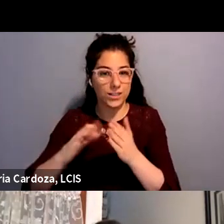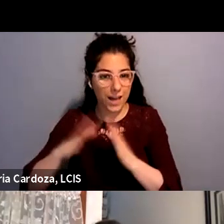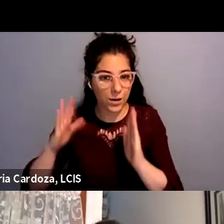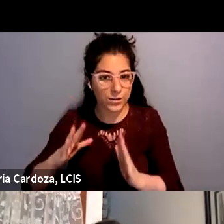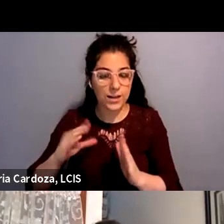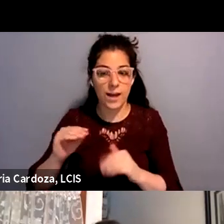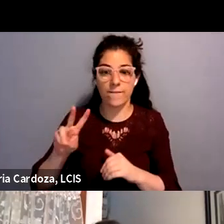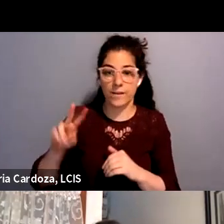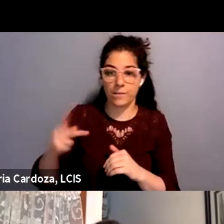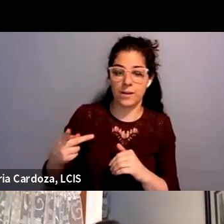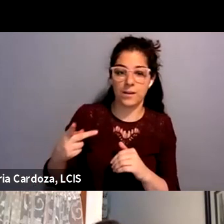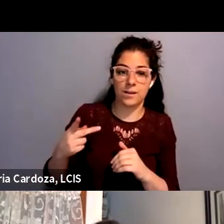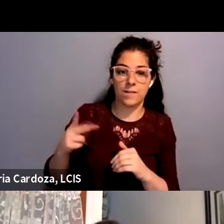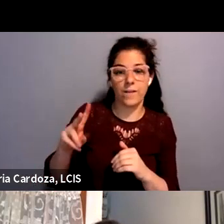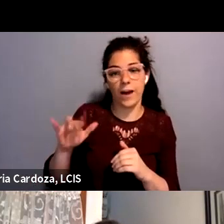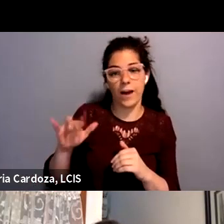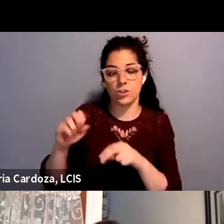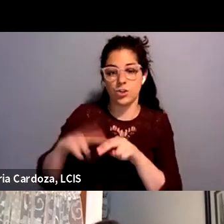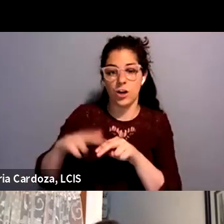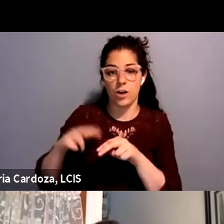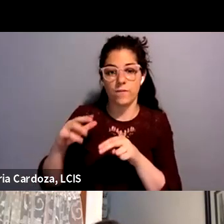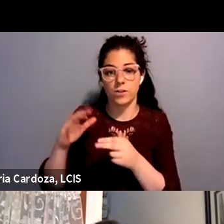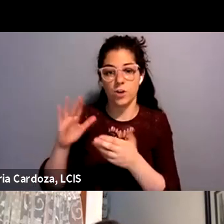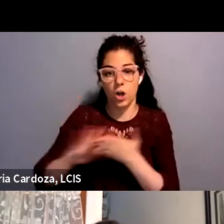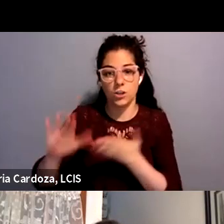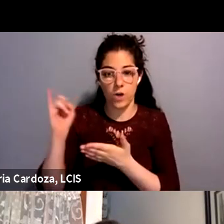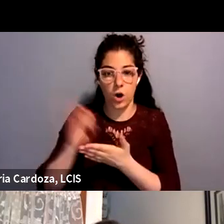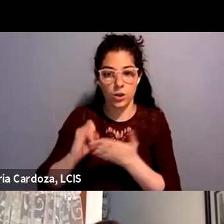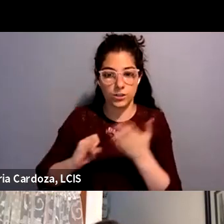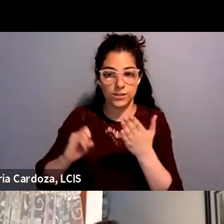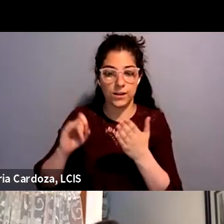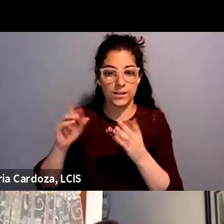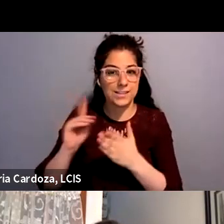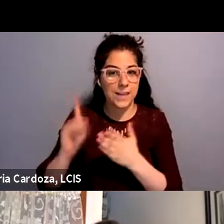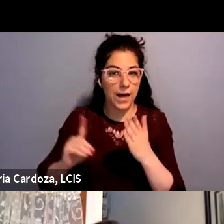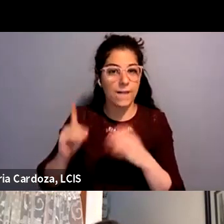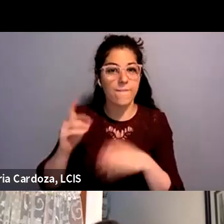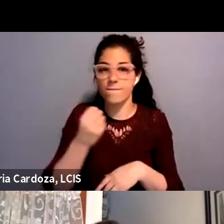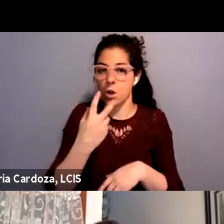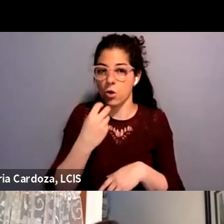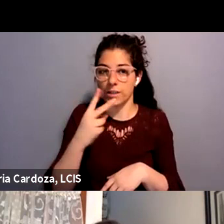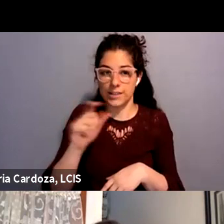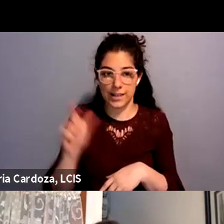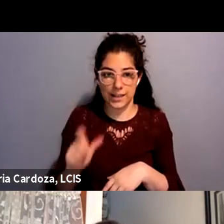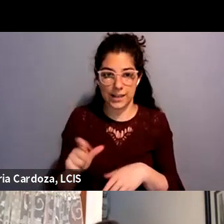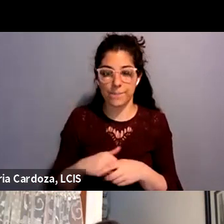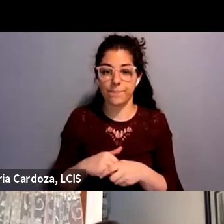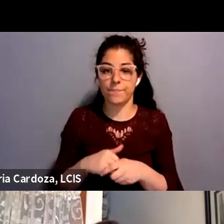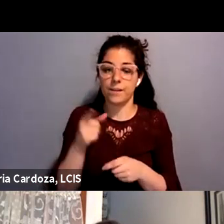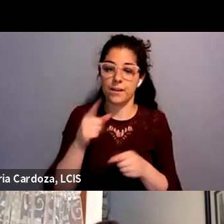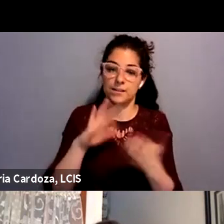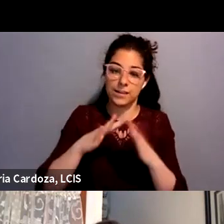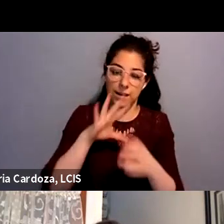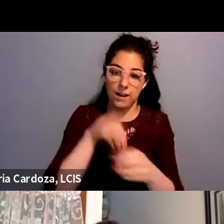chair of the board of trustees for the Sacchi College of Arts and Design in Florence, Italy. His deep civic engagement includes